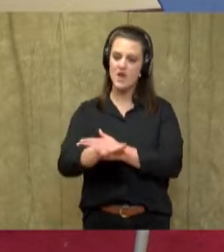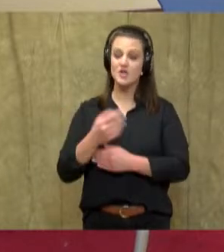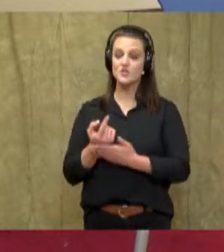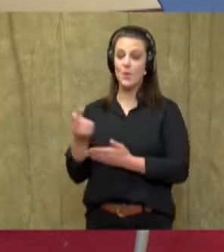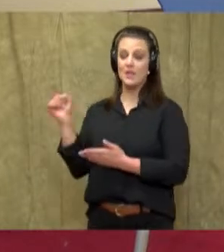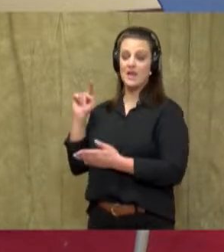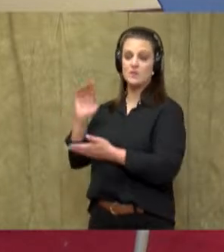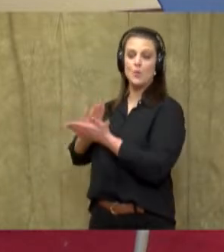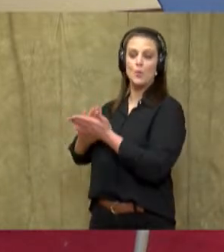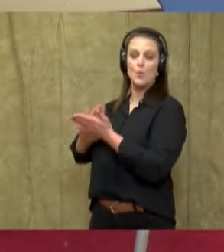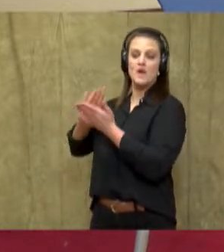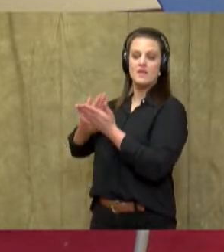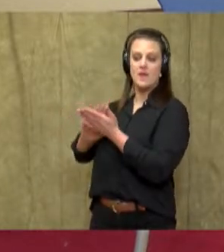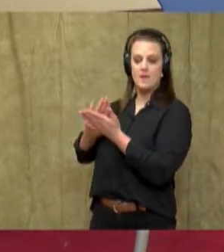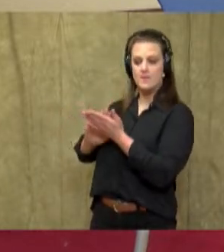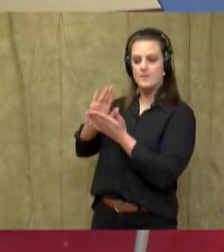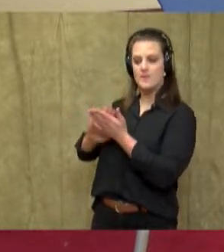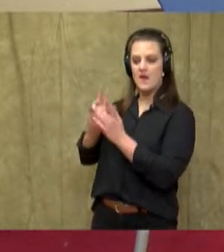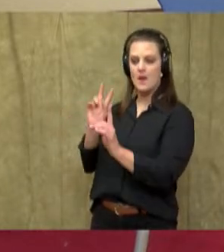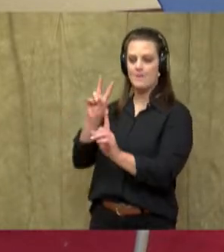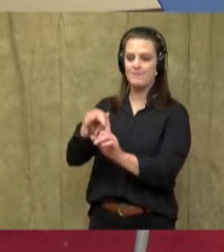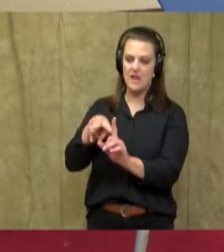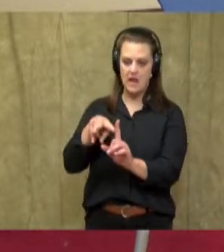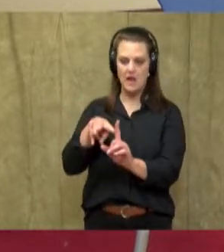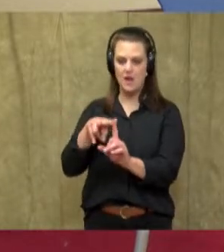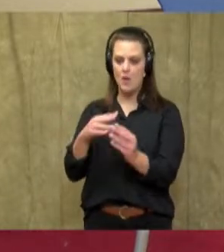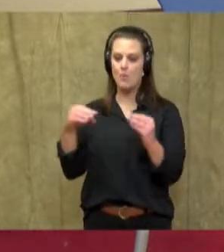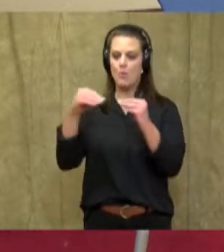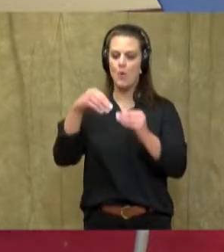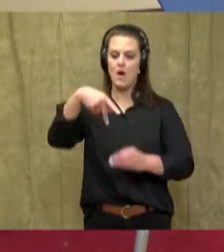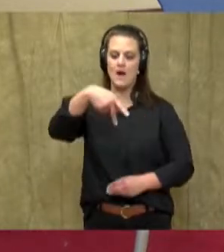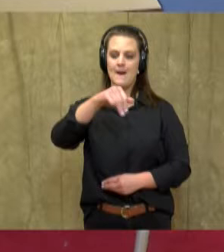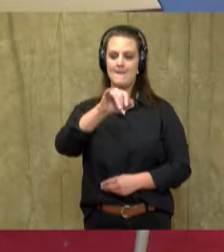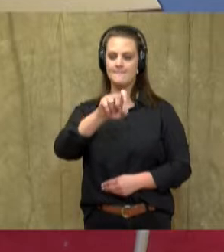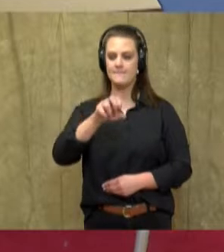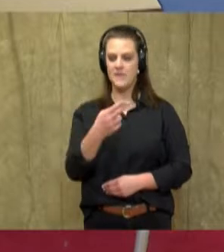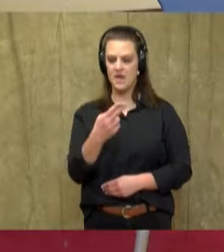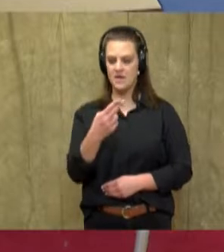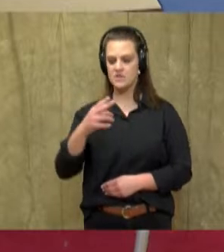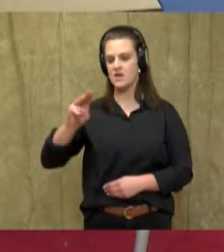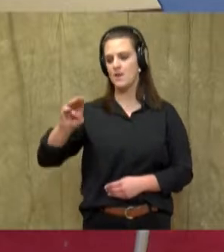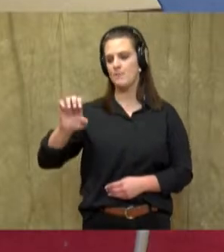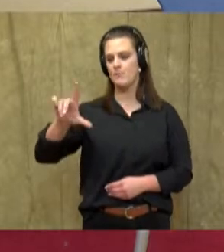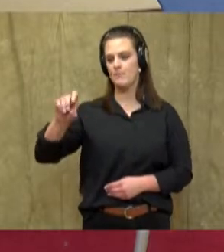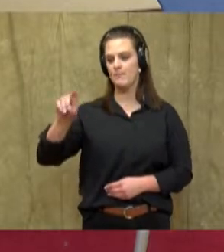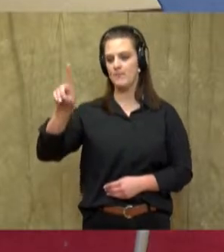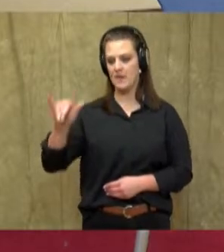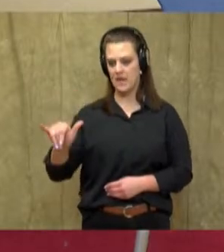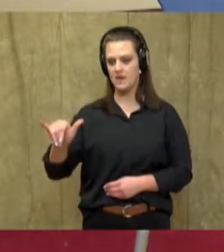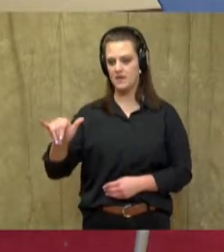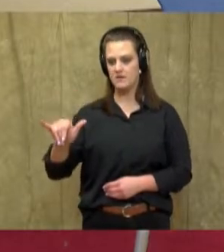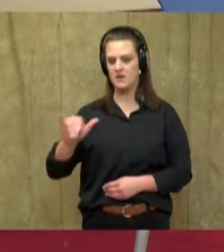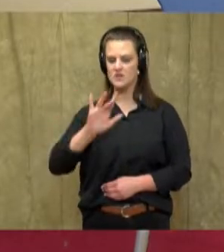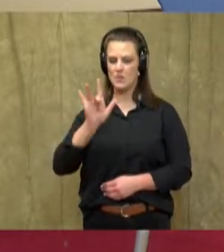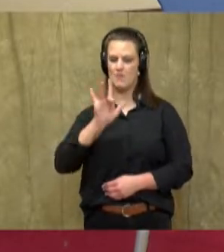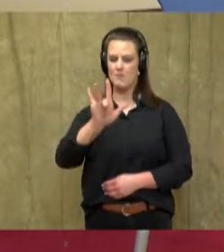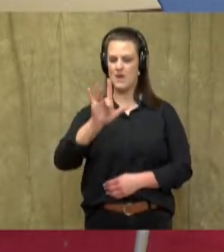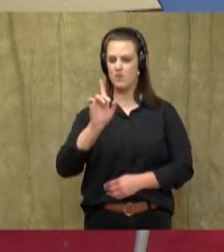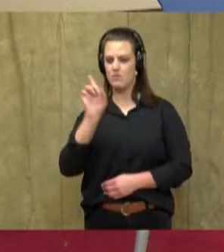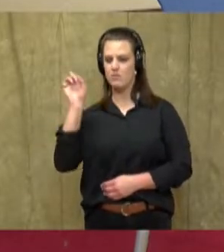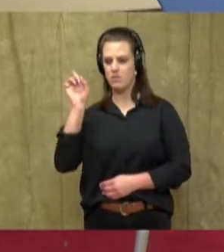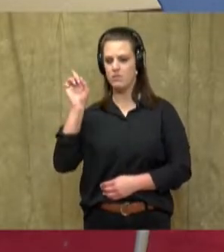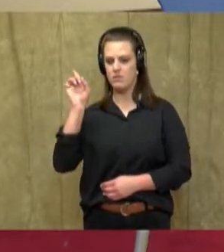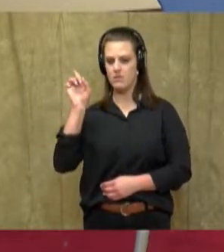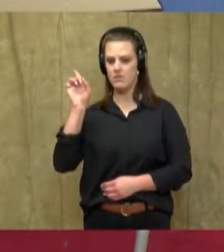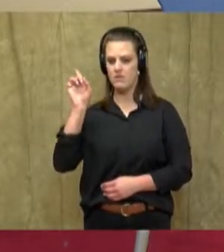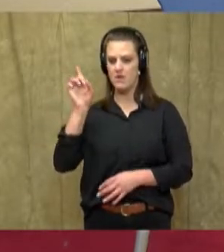learned about rhythm, and we're going to begin to learn more about pitch and melody this week. So let's look in the middle section here. We're going to